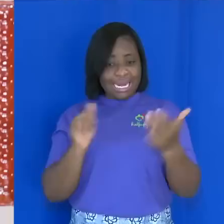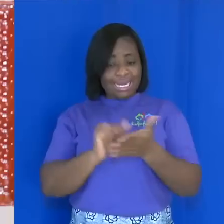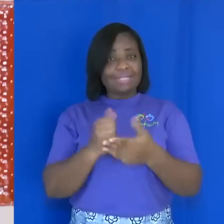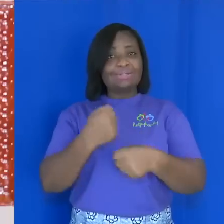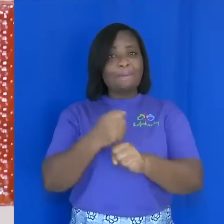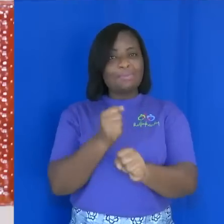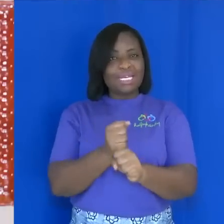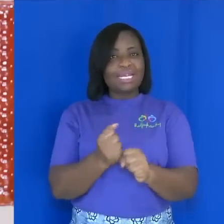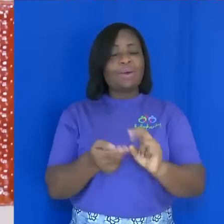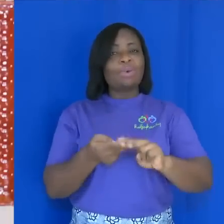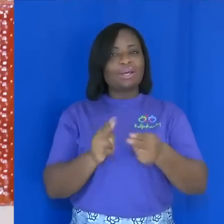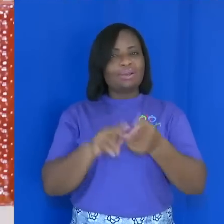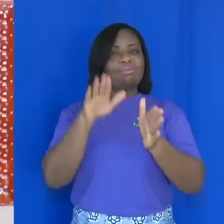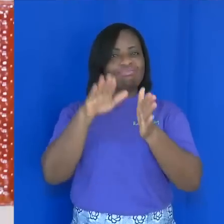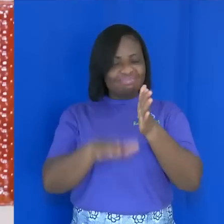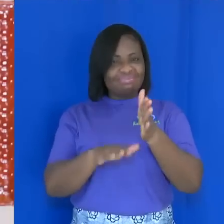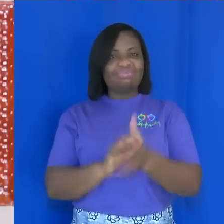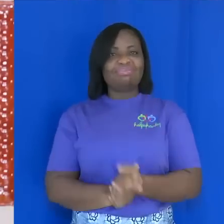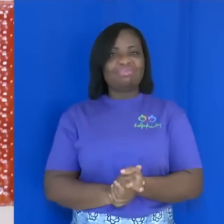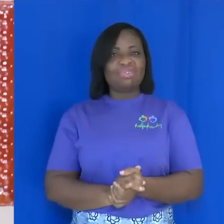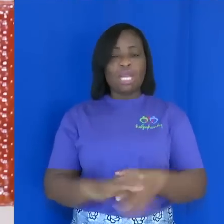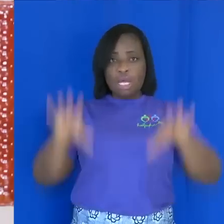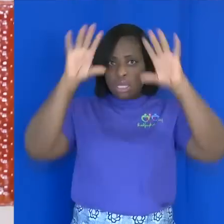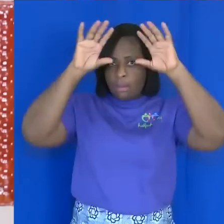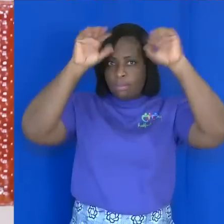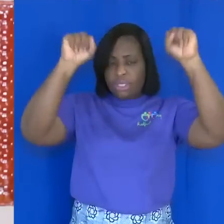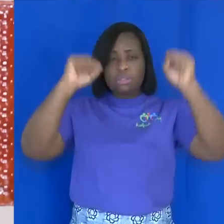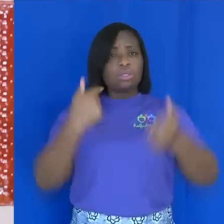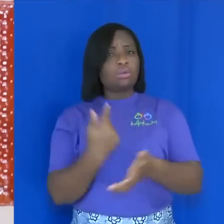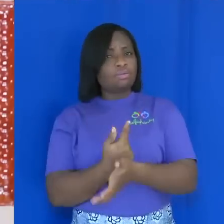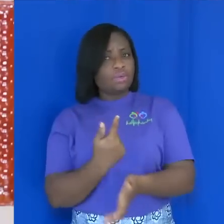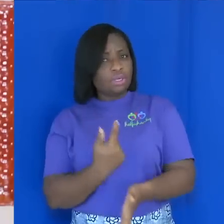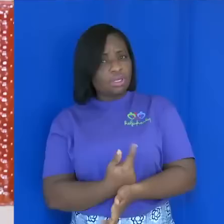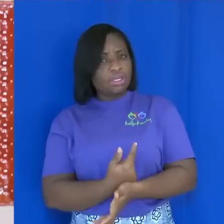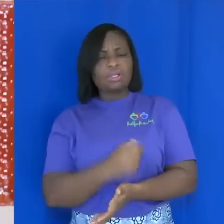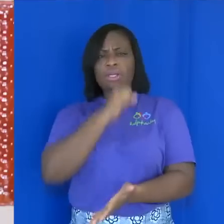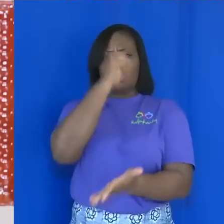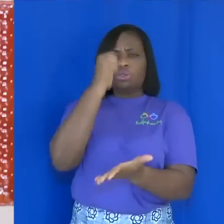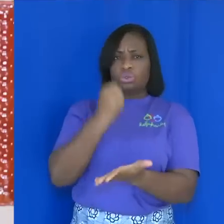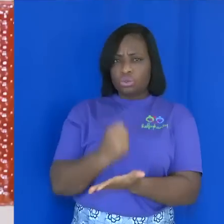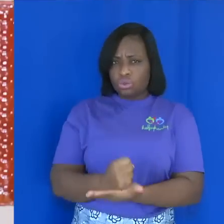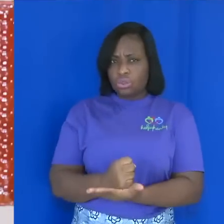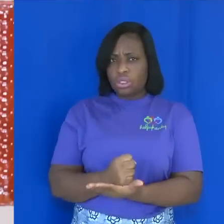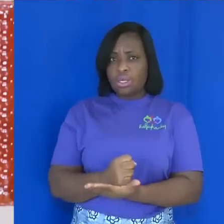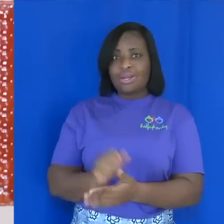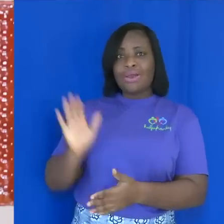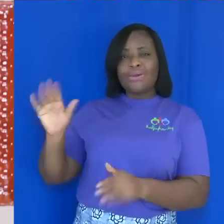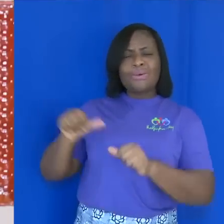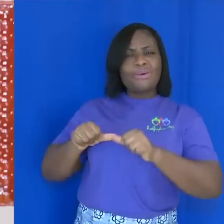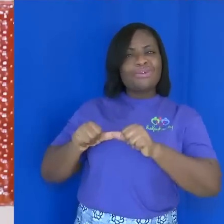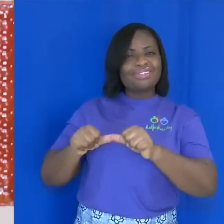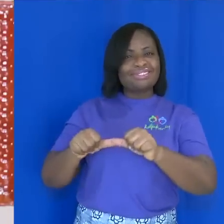we are. As President of the Republic, I assured you of my